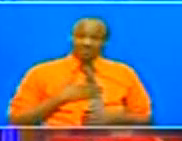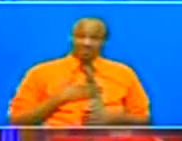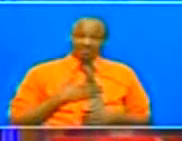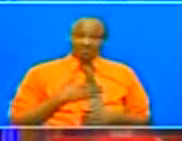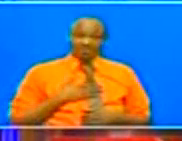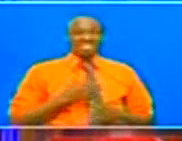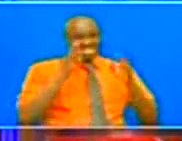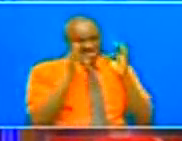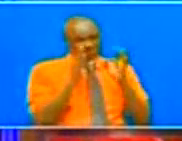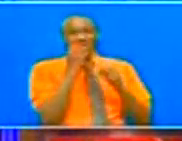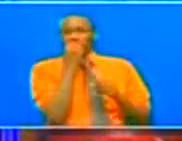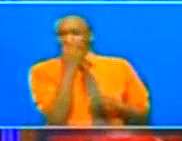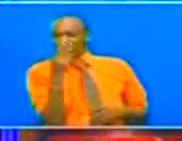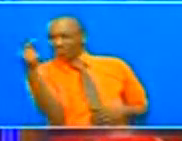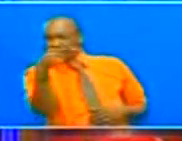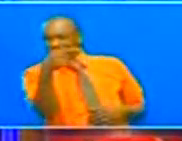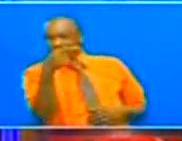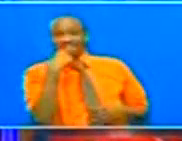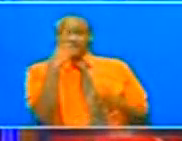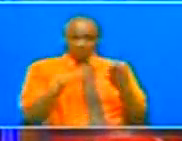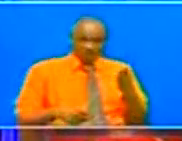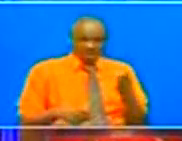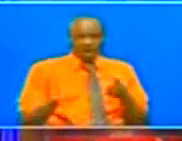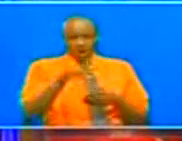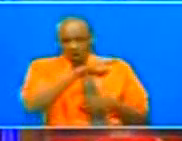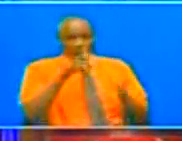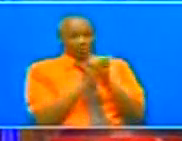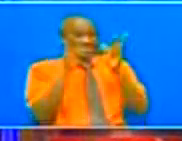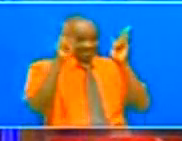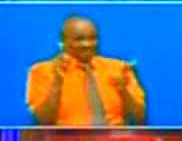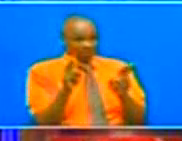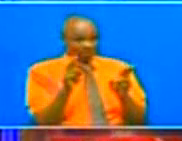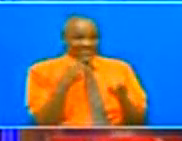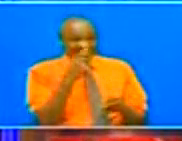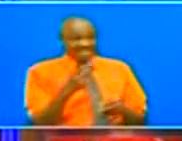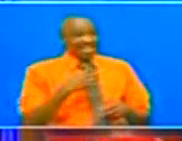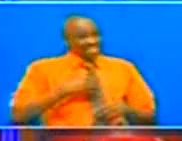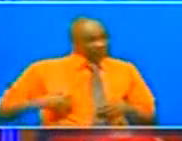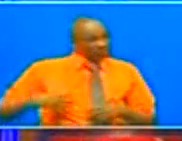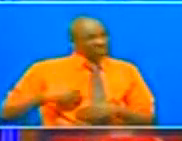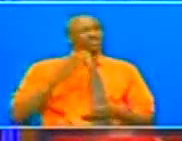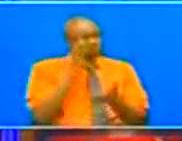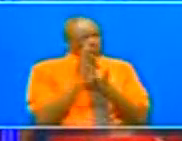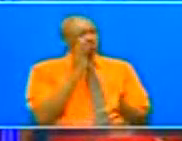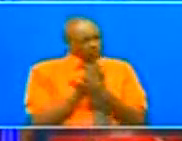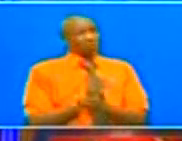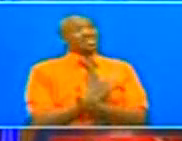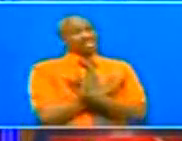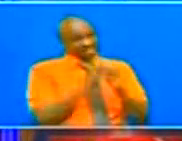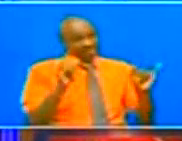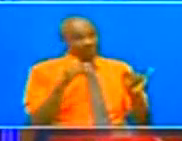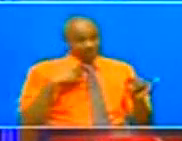If the intelligence community provide, both locally and internationally, that the refugee camps are safe haven of